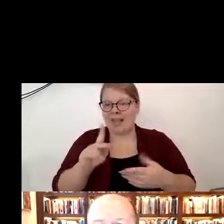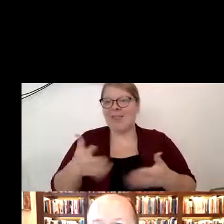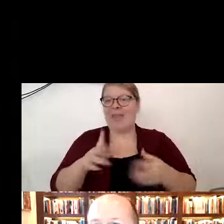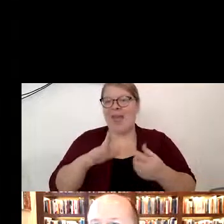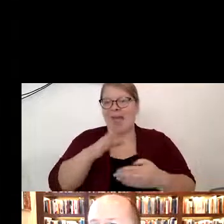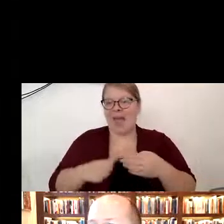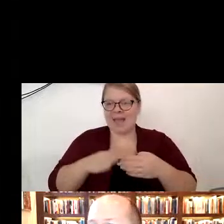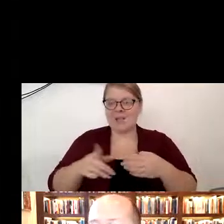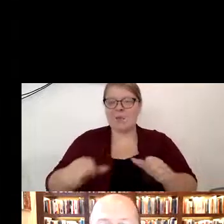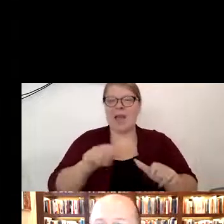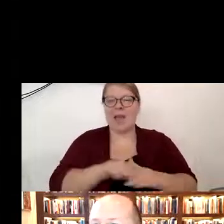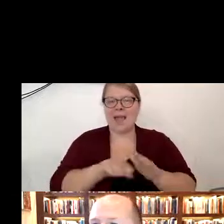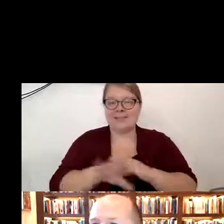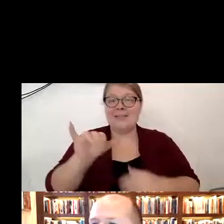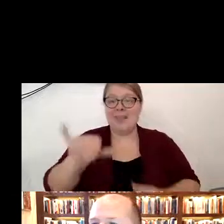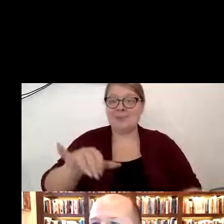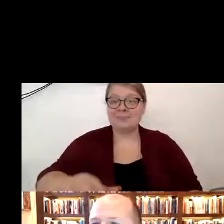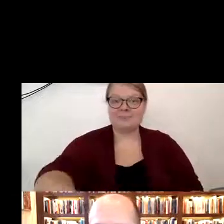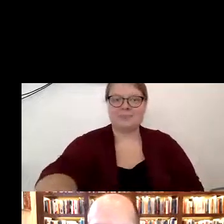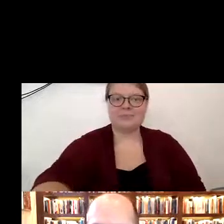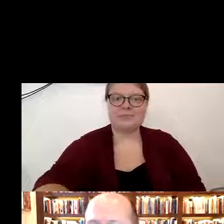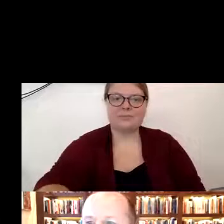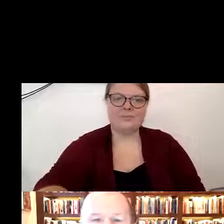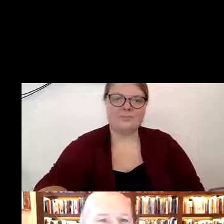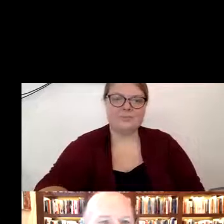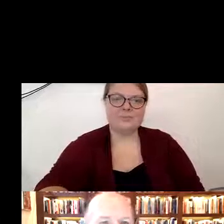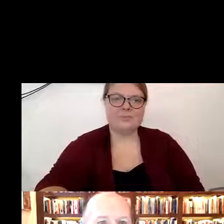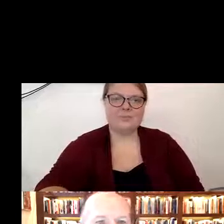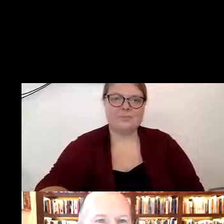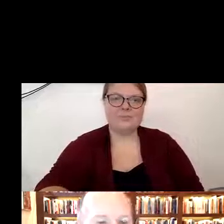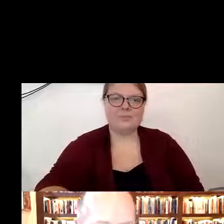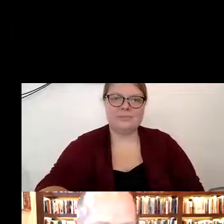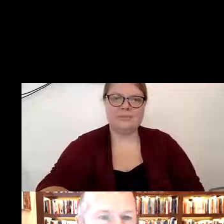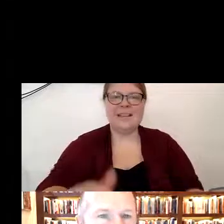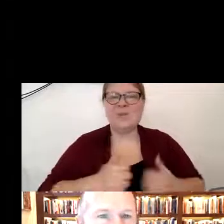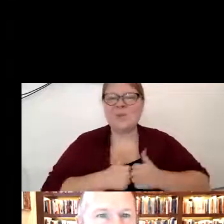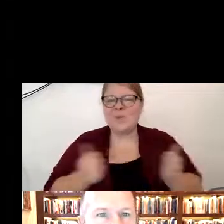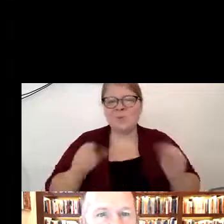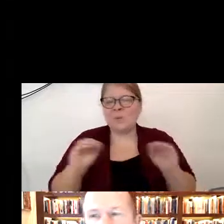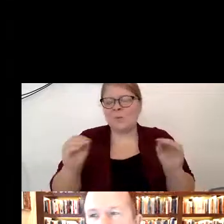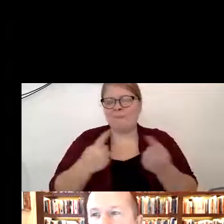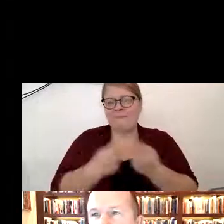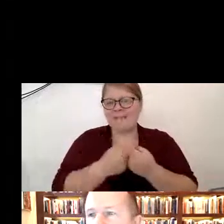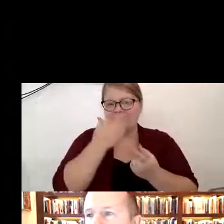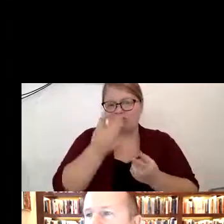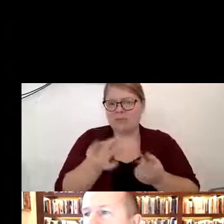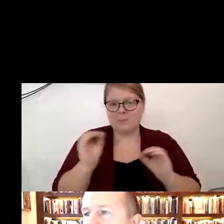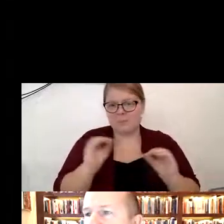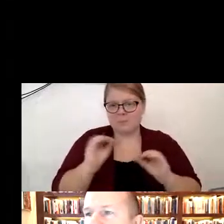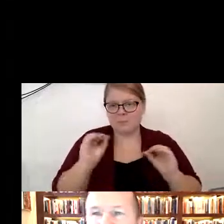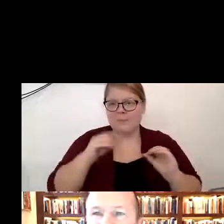so that you'll have access to that. By way of disclosures, I don't have any conflicts of interest with this